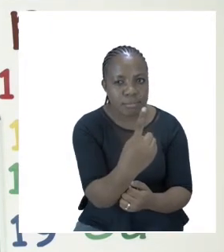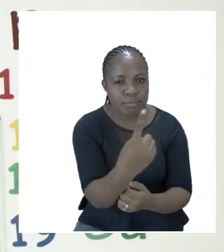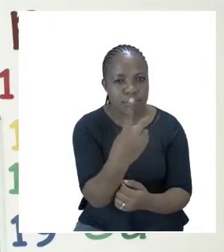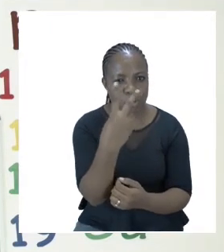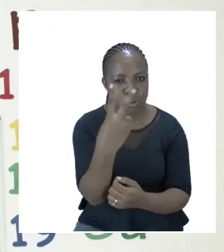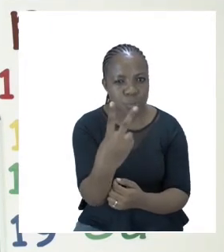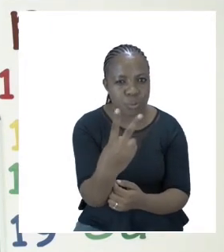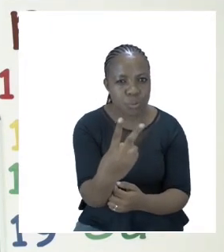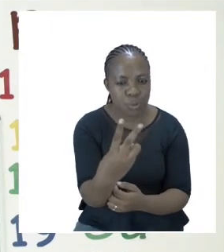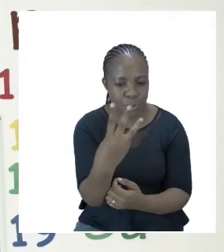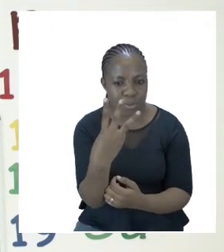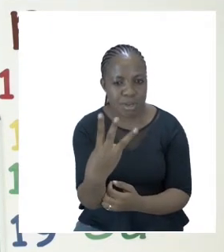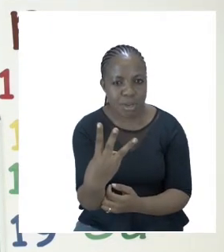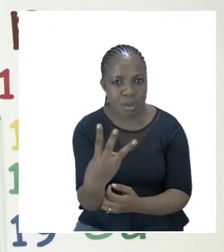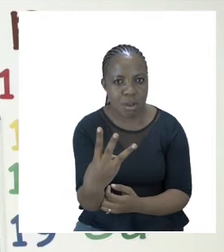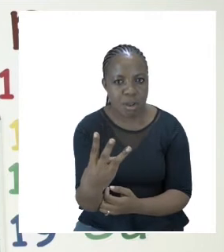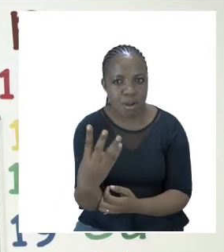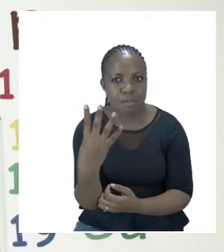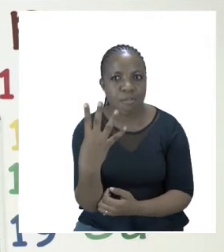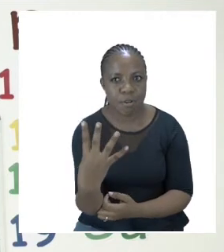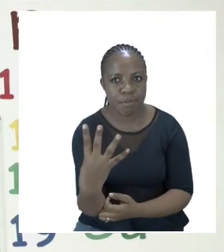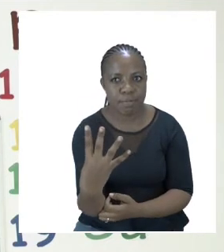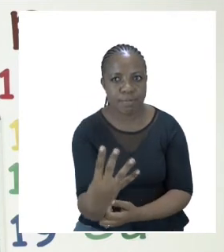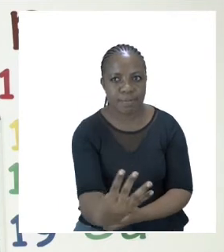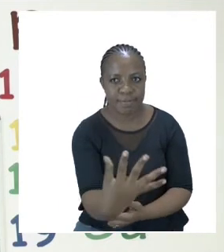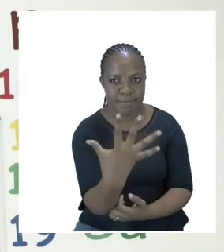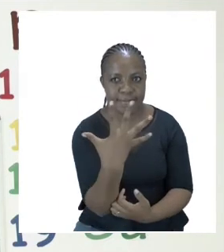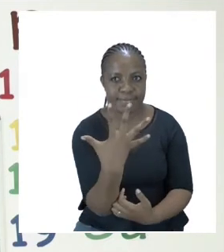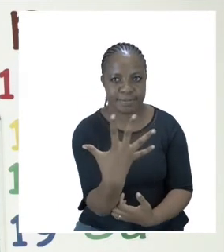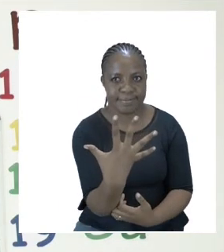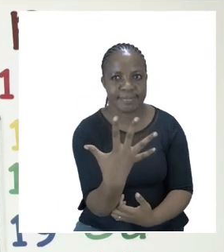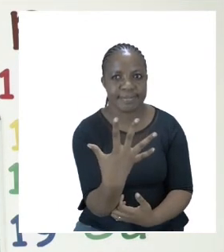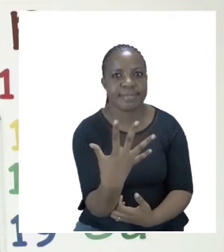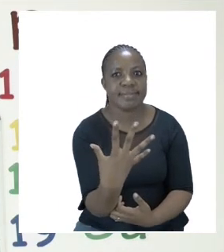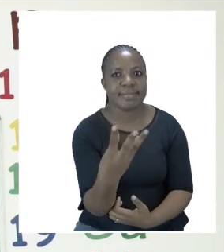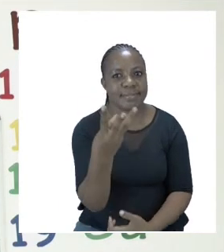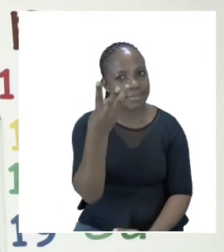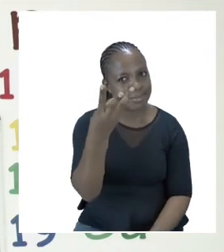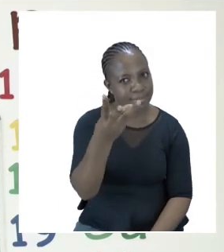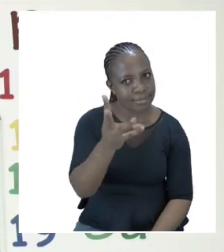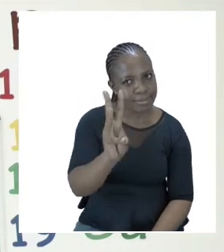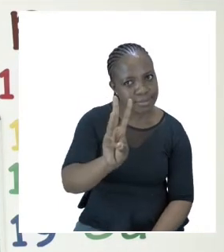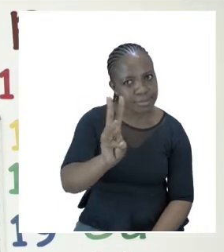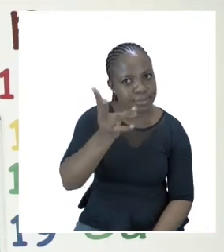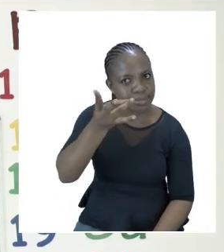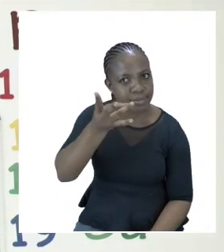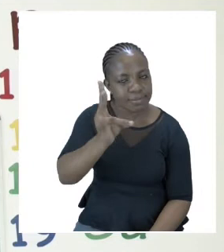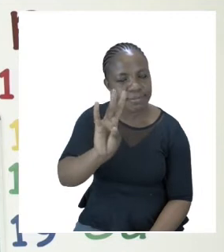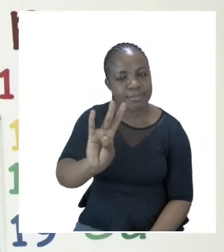two, three, four, five, six,